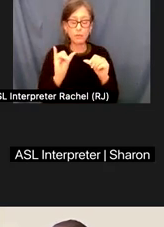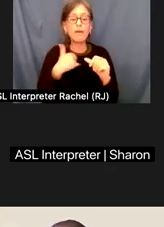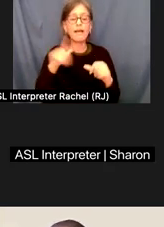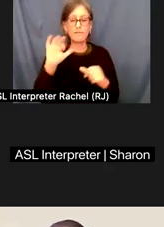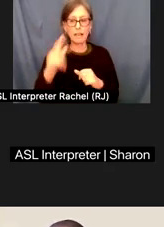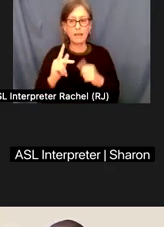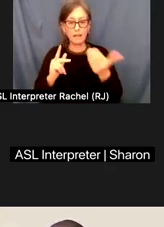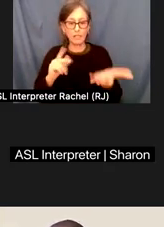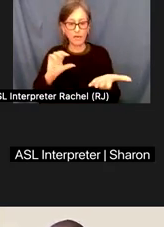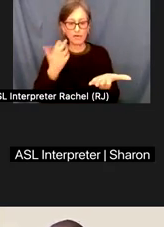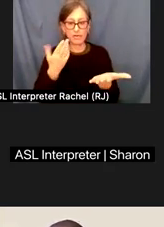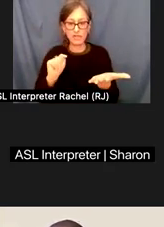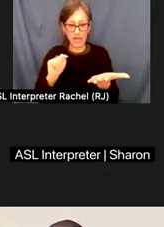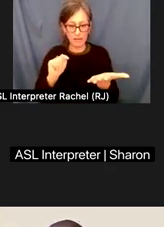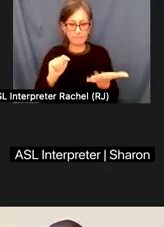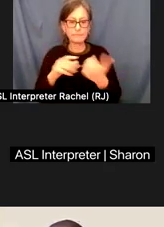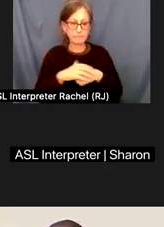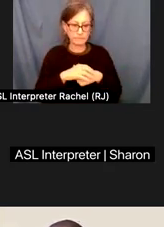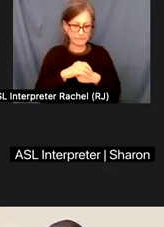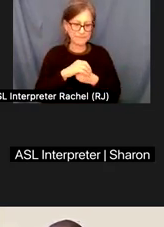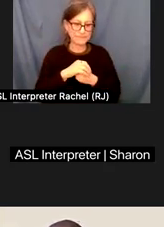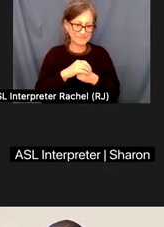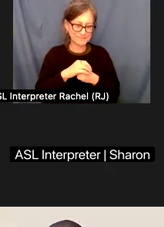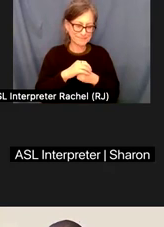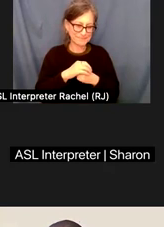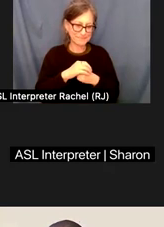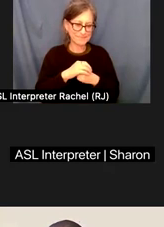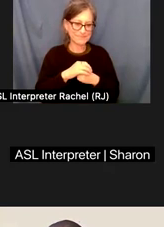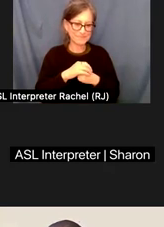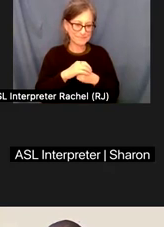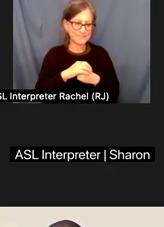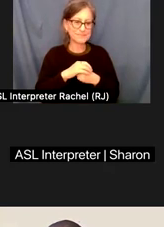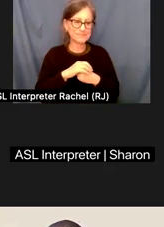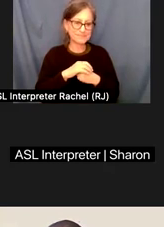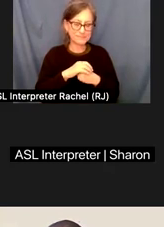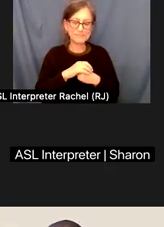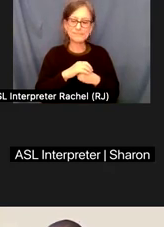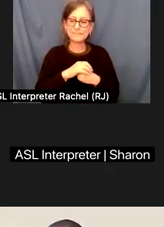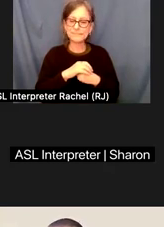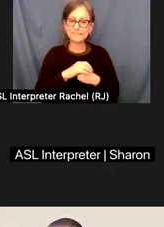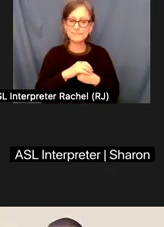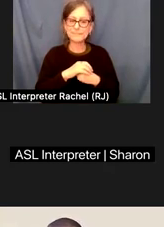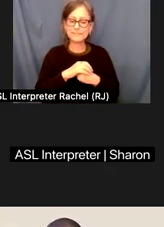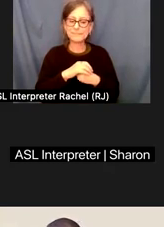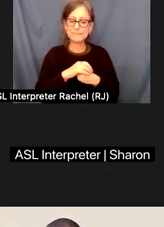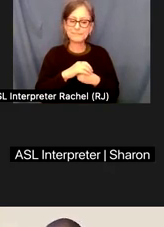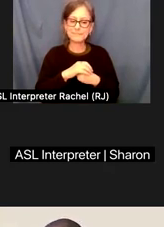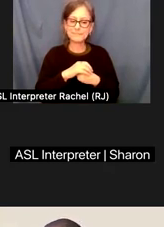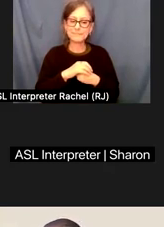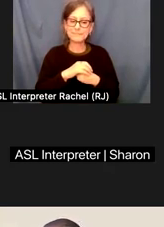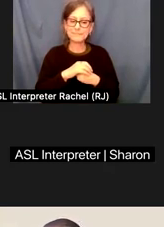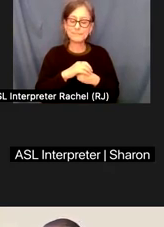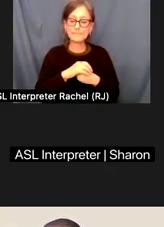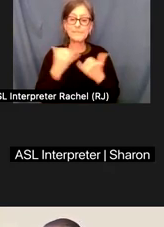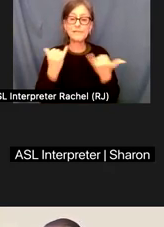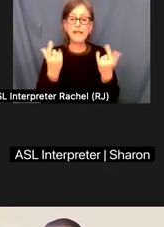chat coming up again soon here, as well as you can use the QR code here. With that, we're